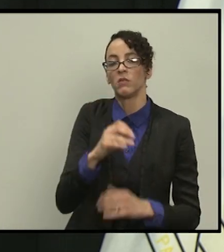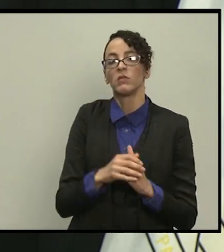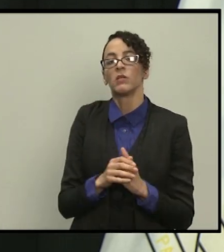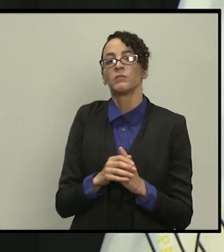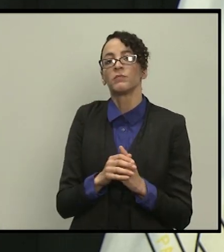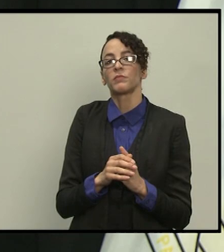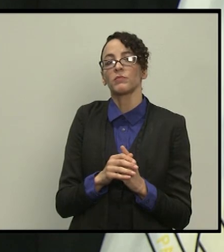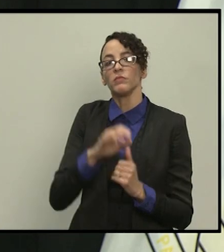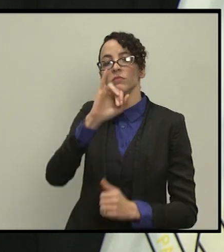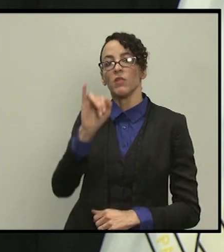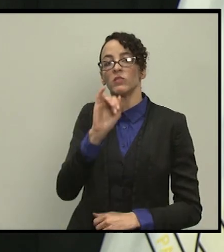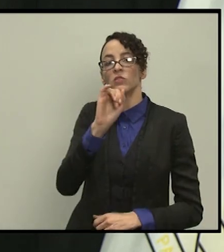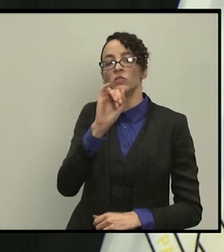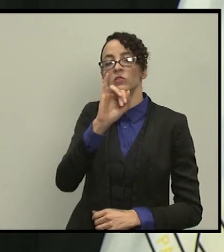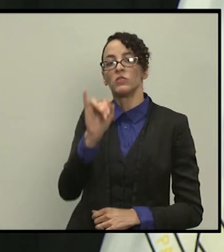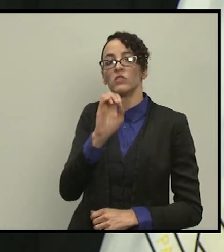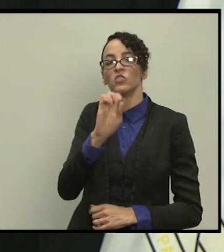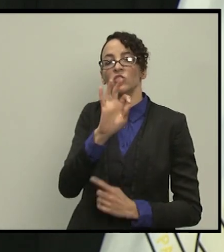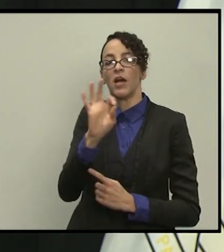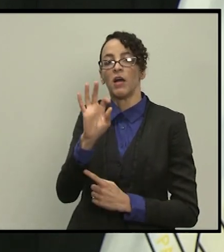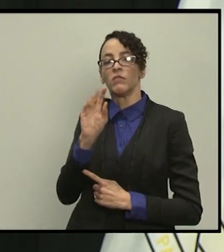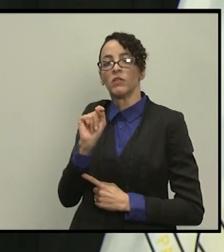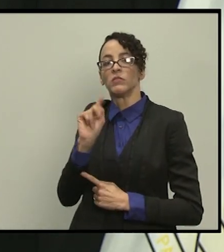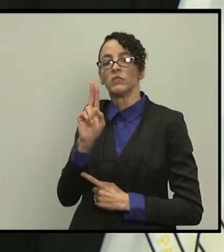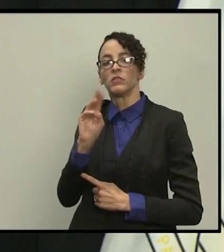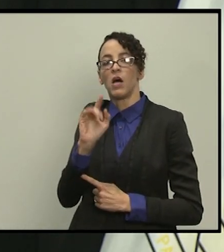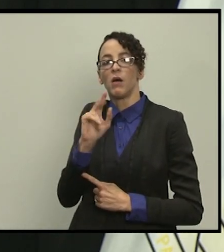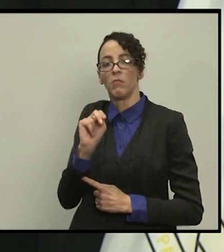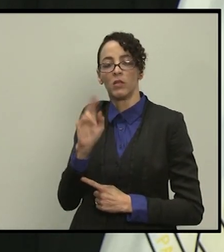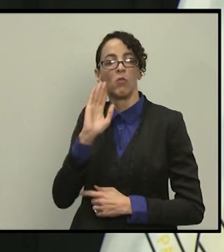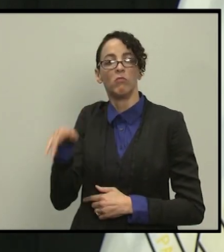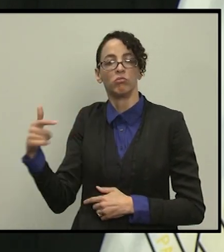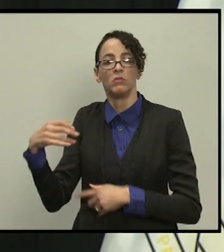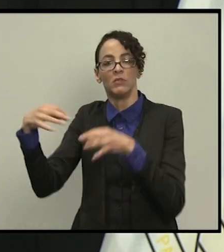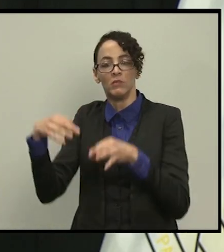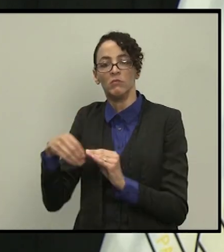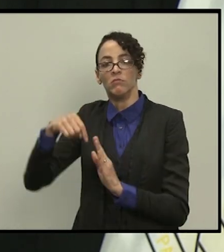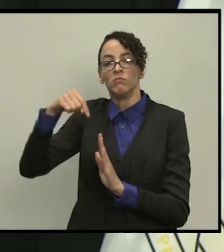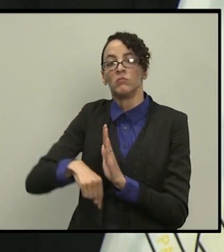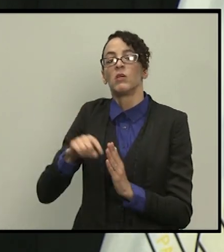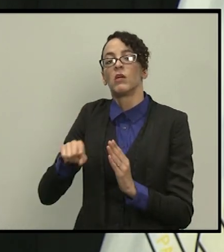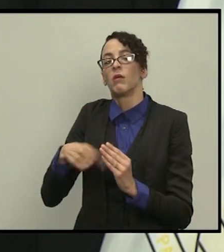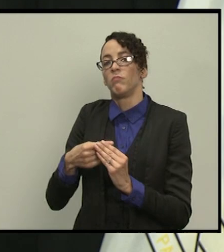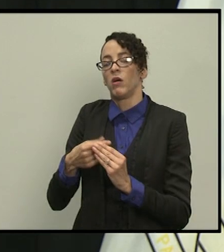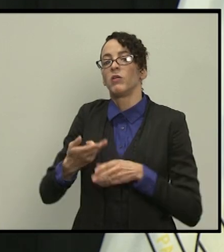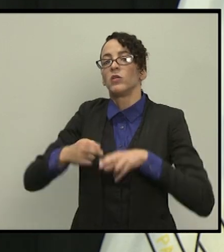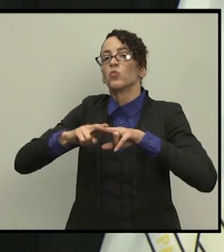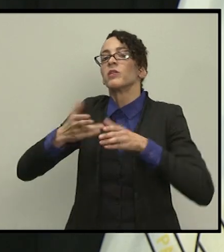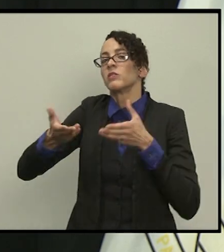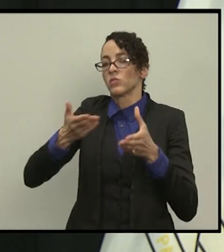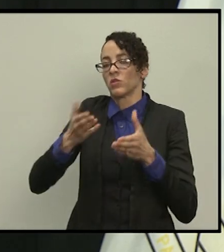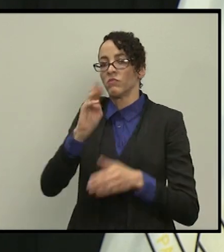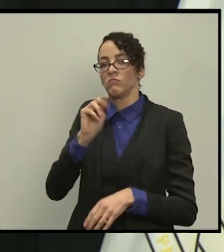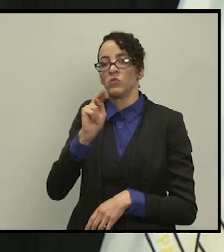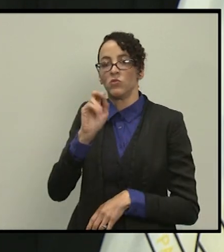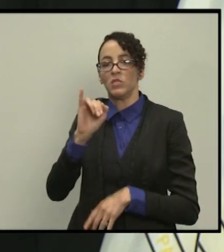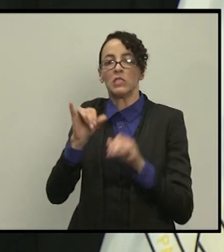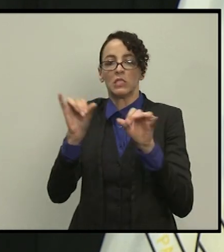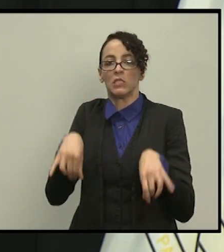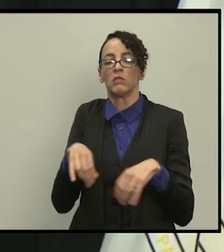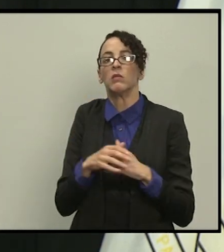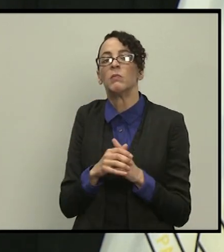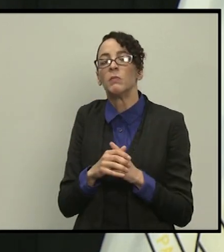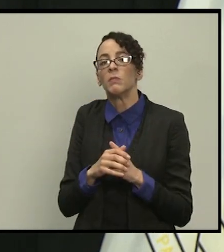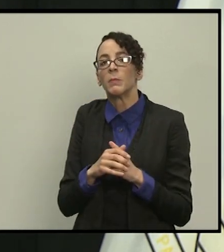more about that in detail in terms of an increase in service. I also want to just remind people because I